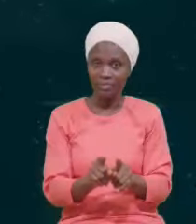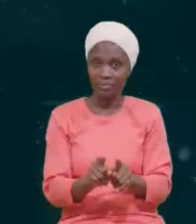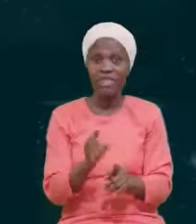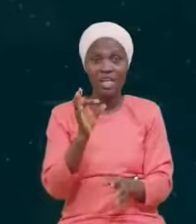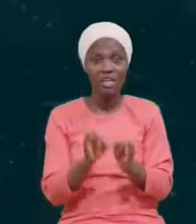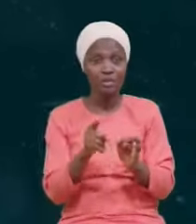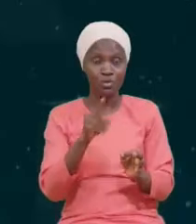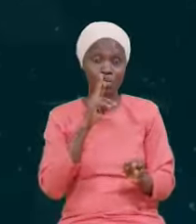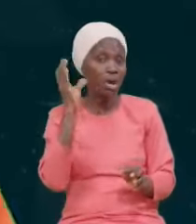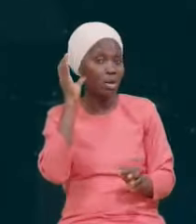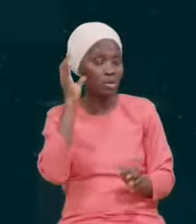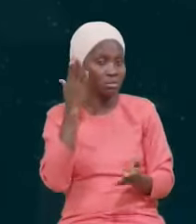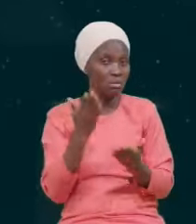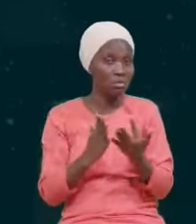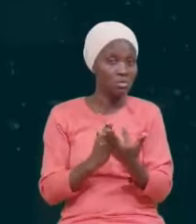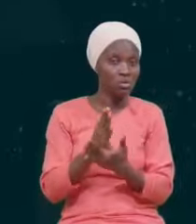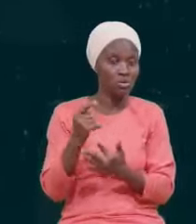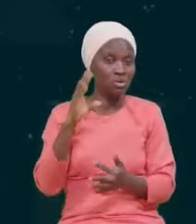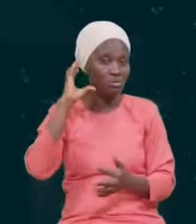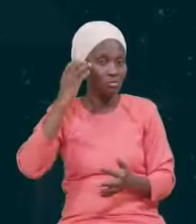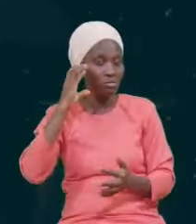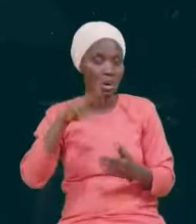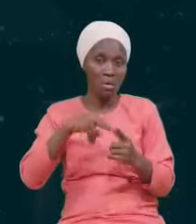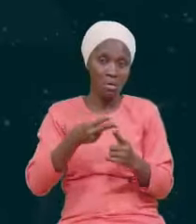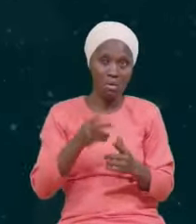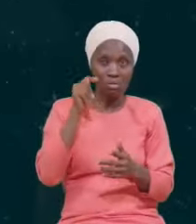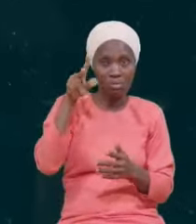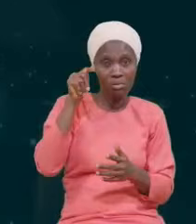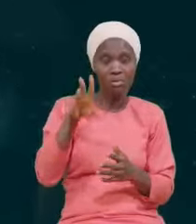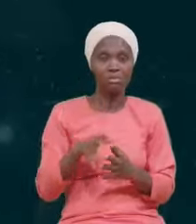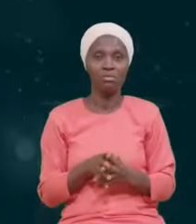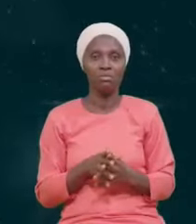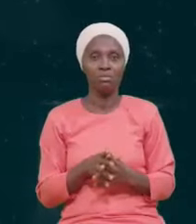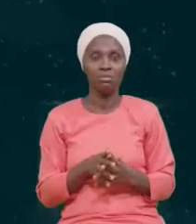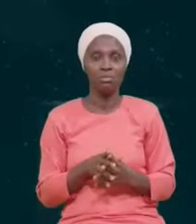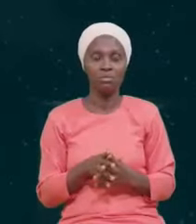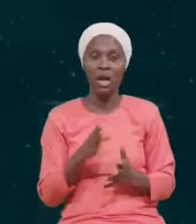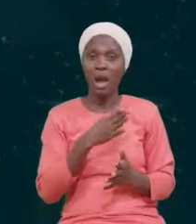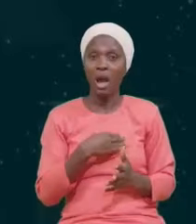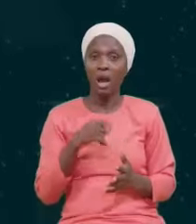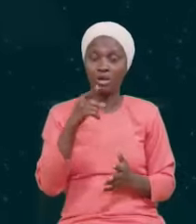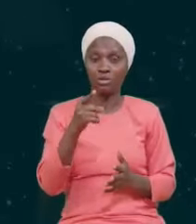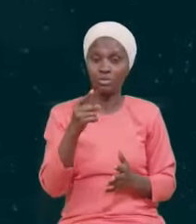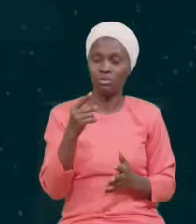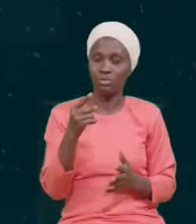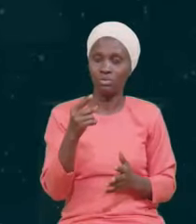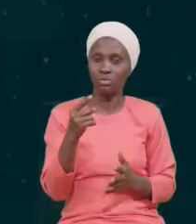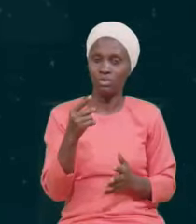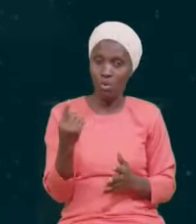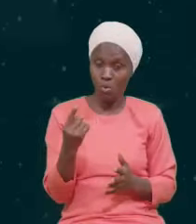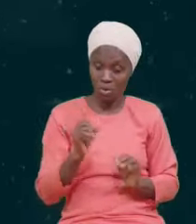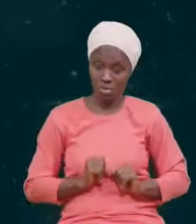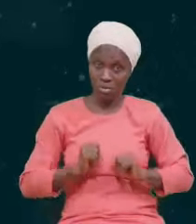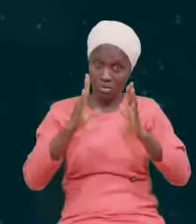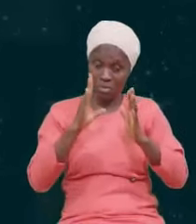you are listening via the radio or television, and you've just given your